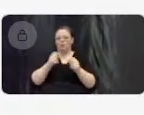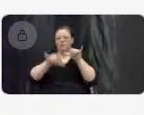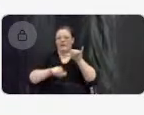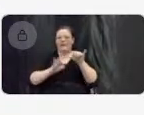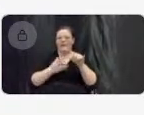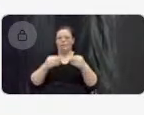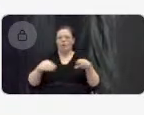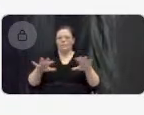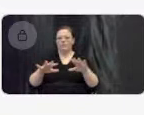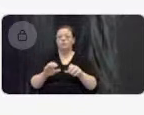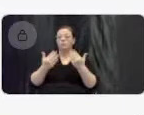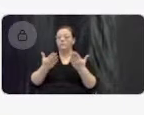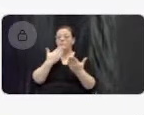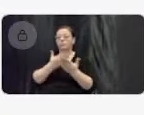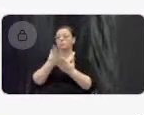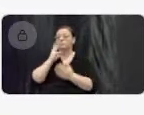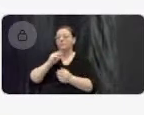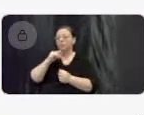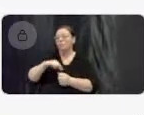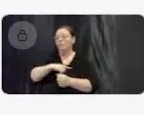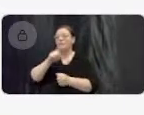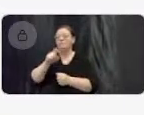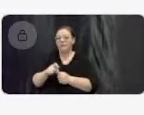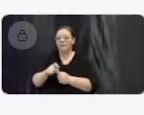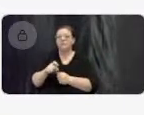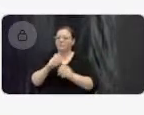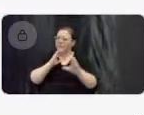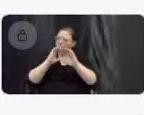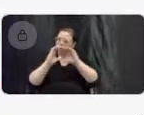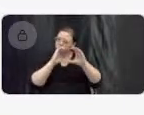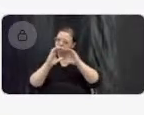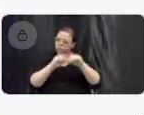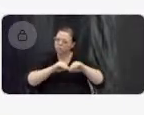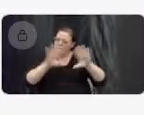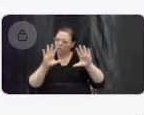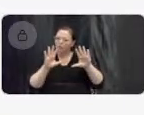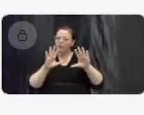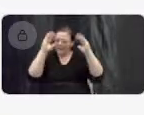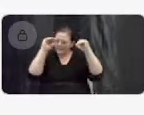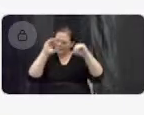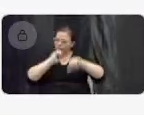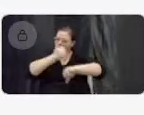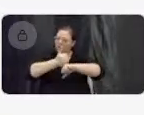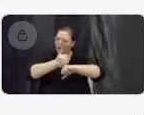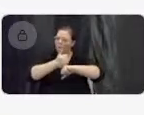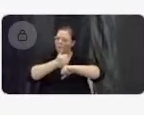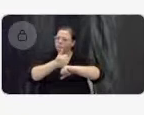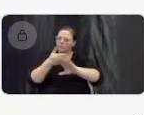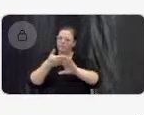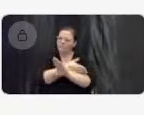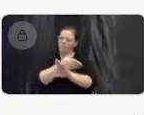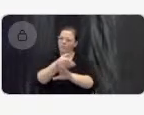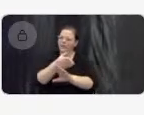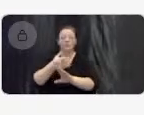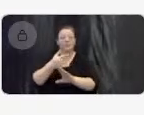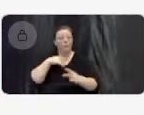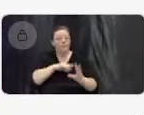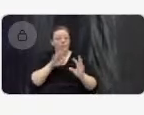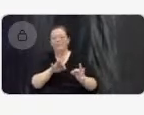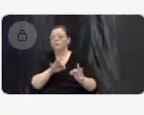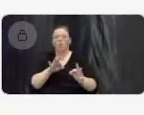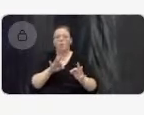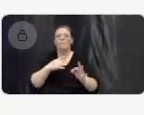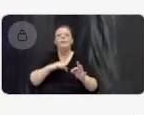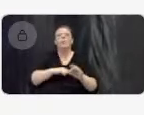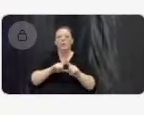good experience, we must be communicative and set expectations up front. This is not to say we are perfect, but we are refining